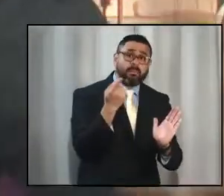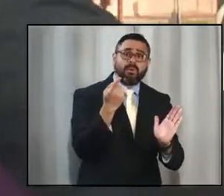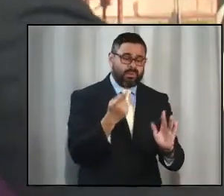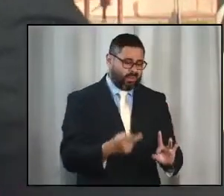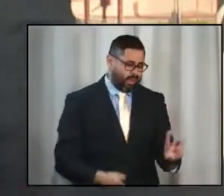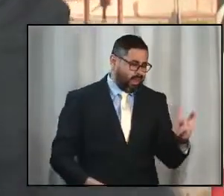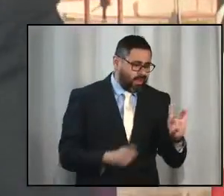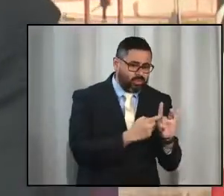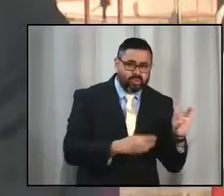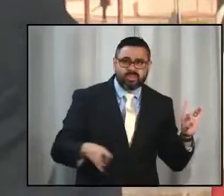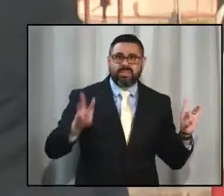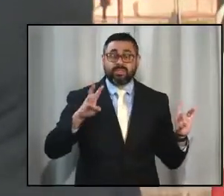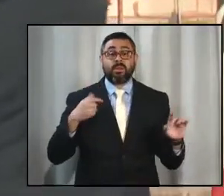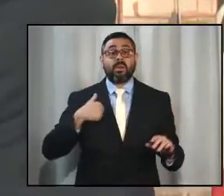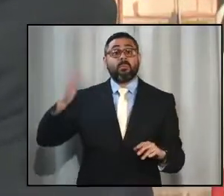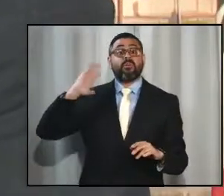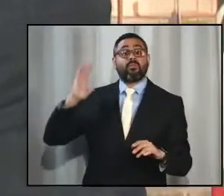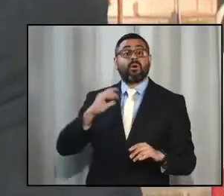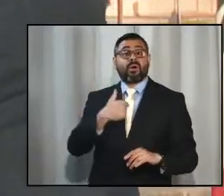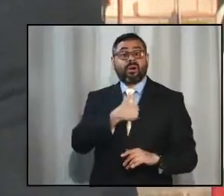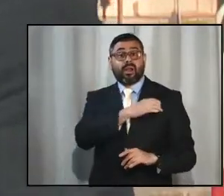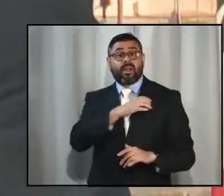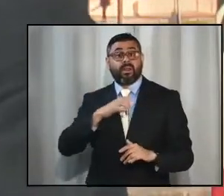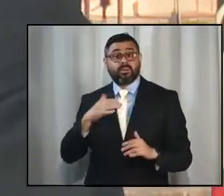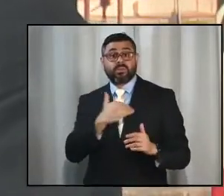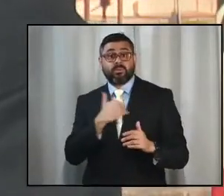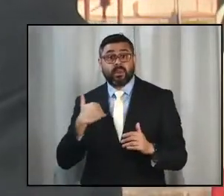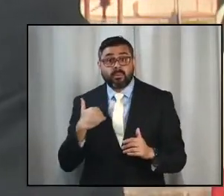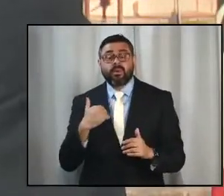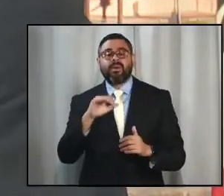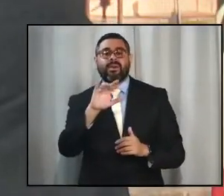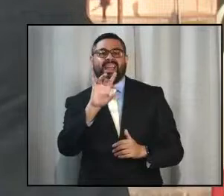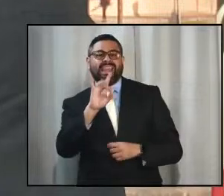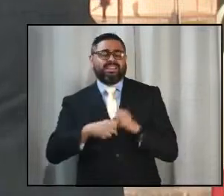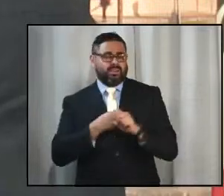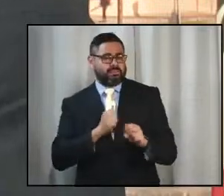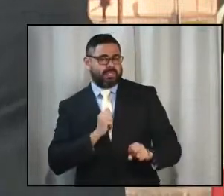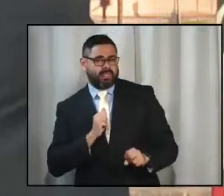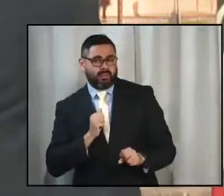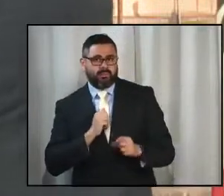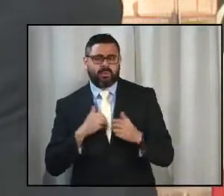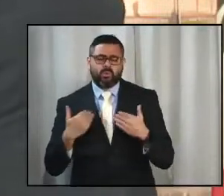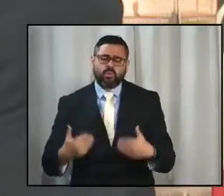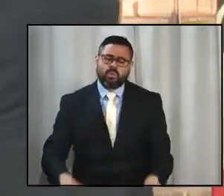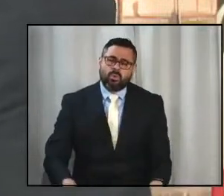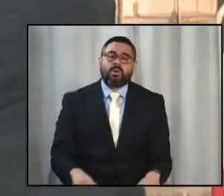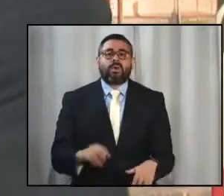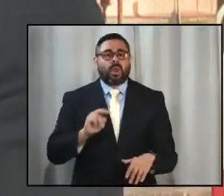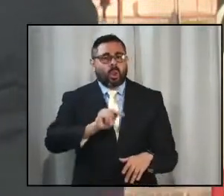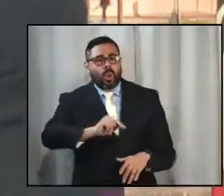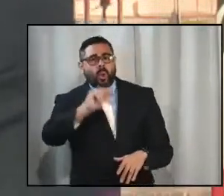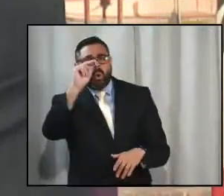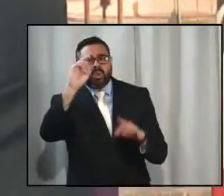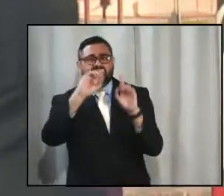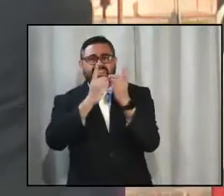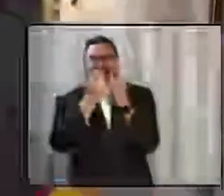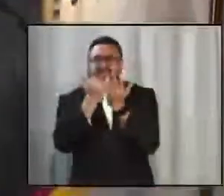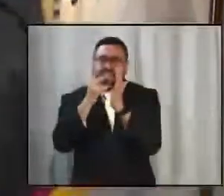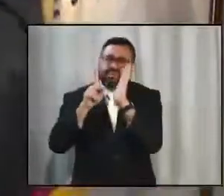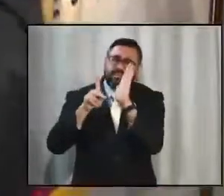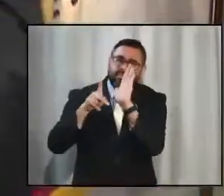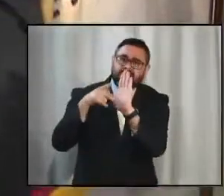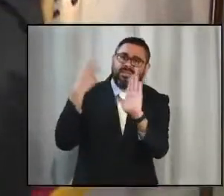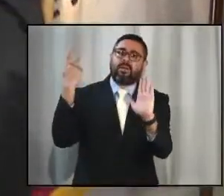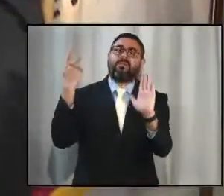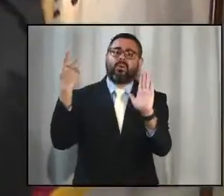a council member for 8.5 years, the quality of life officer was a tremendous resource up in North Division, and now you're doubling.